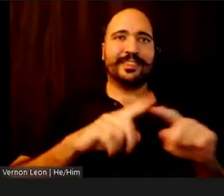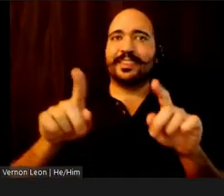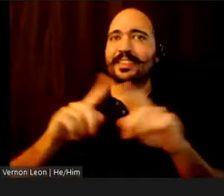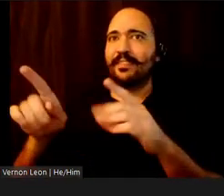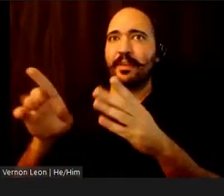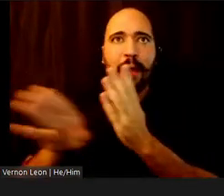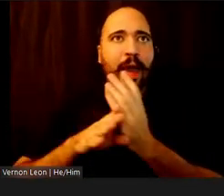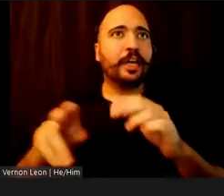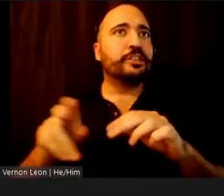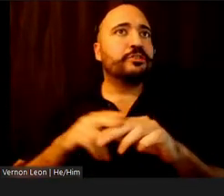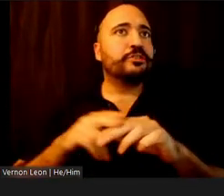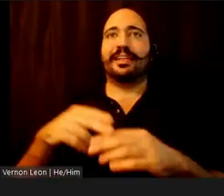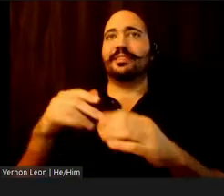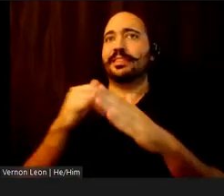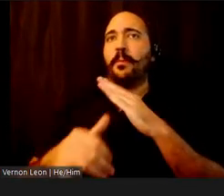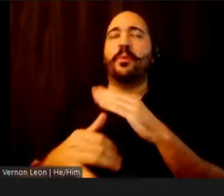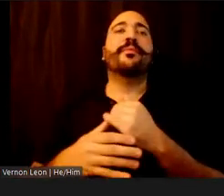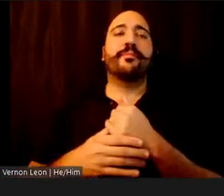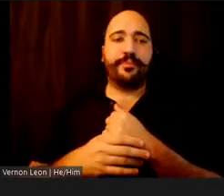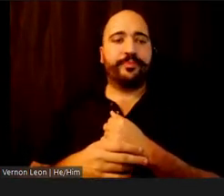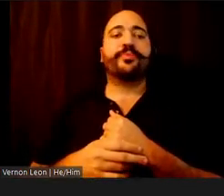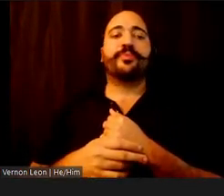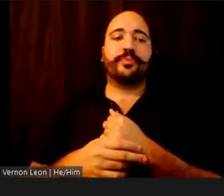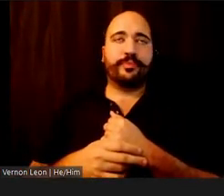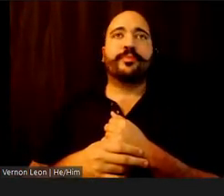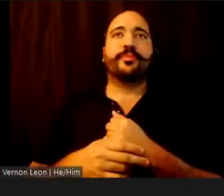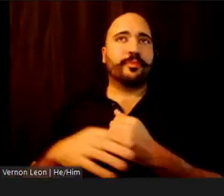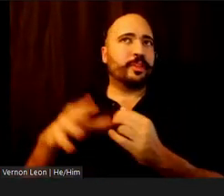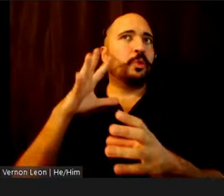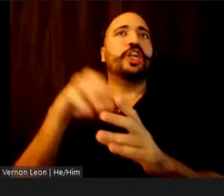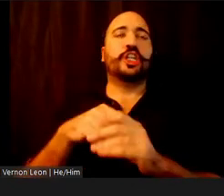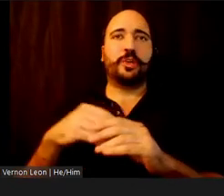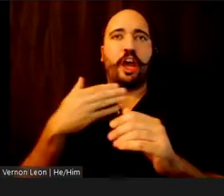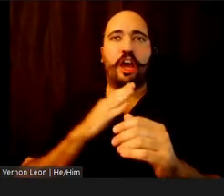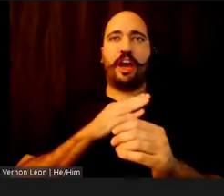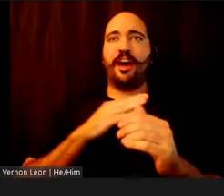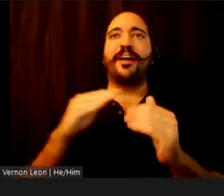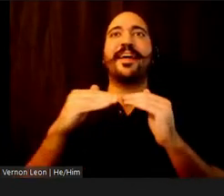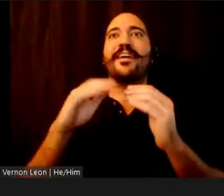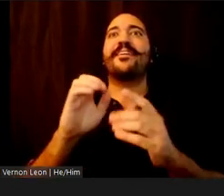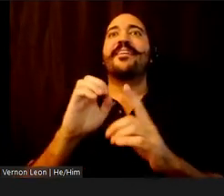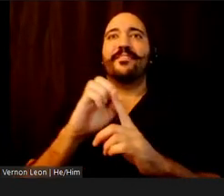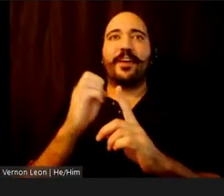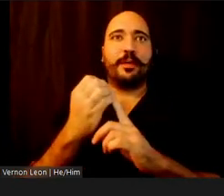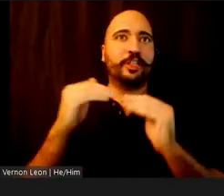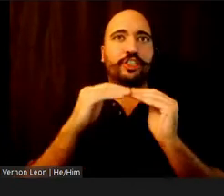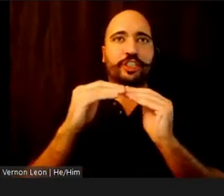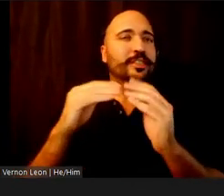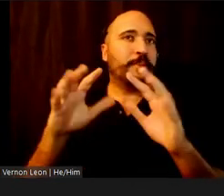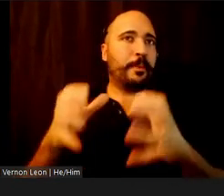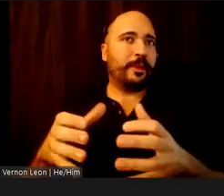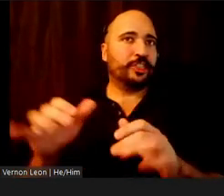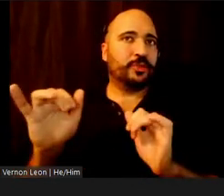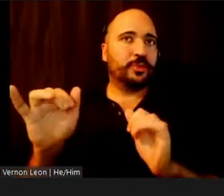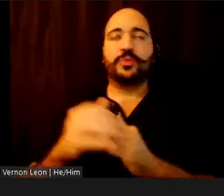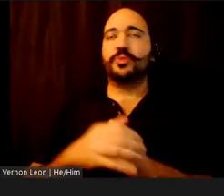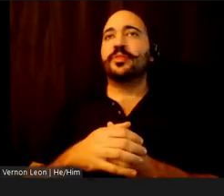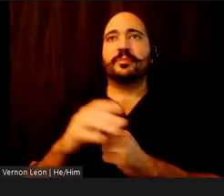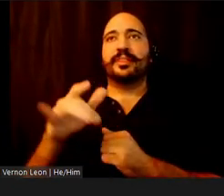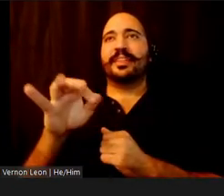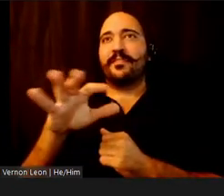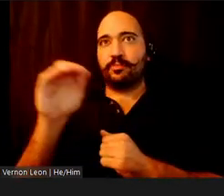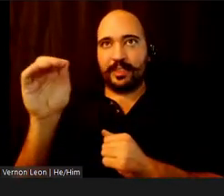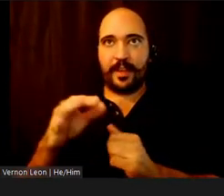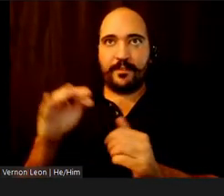MTA's transit commuters, including environmental justice populations. As we mentioned in the previous slide, about 95% of low-income commuters use